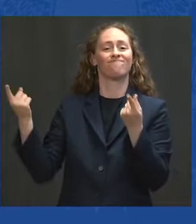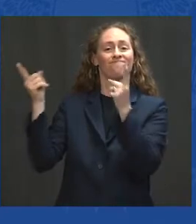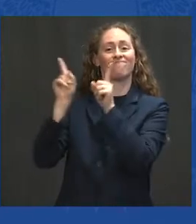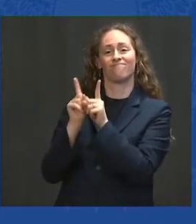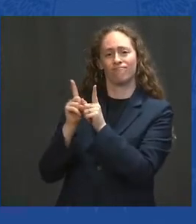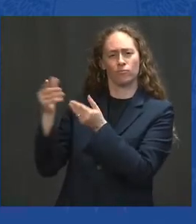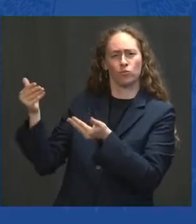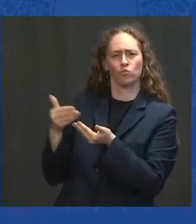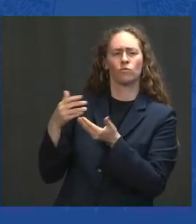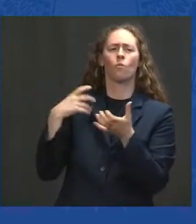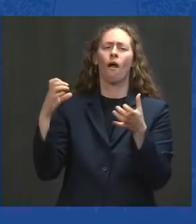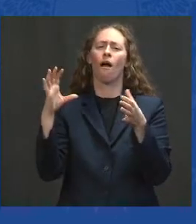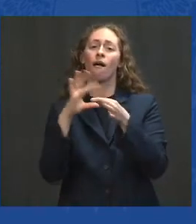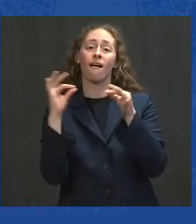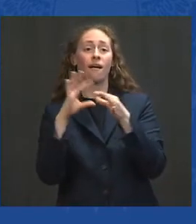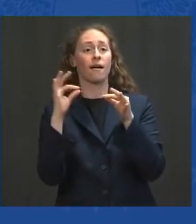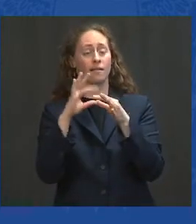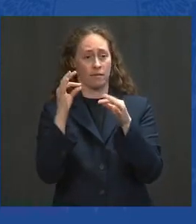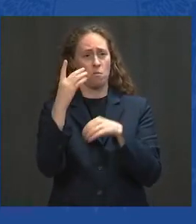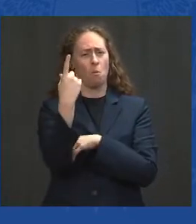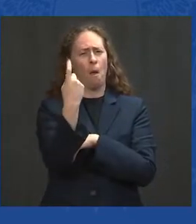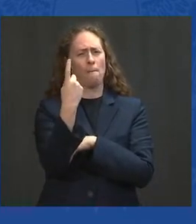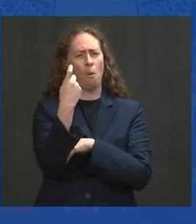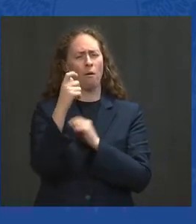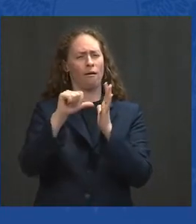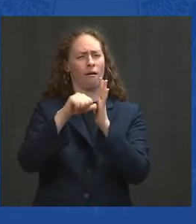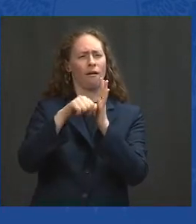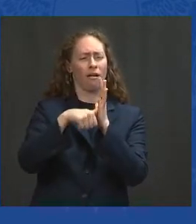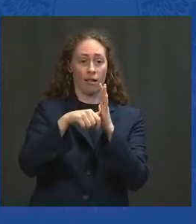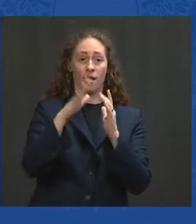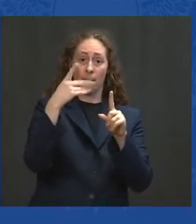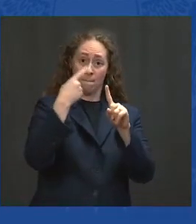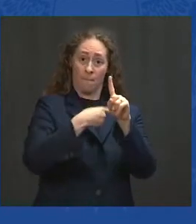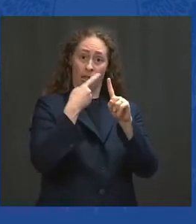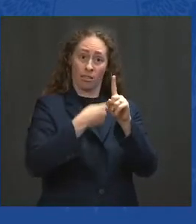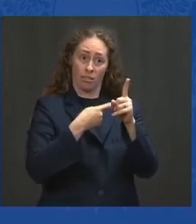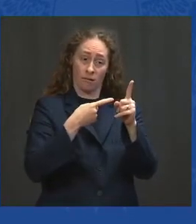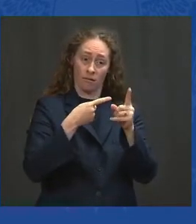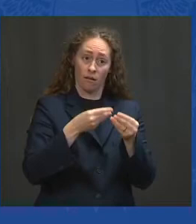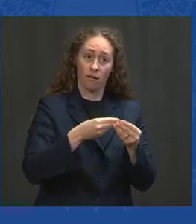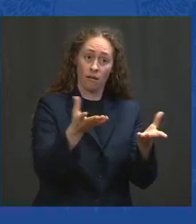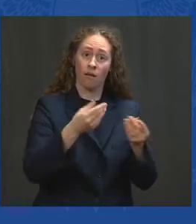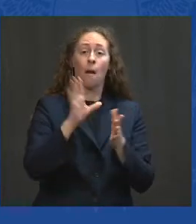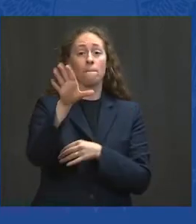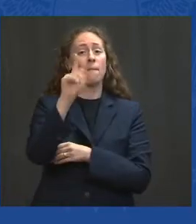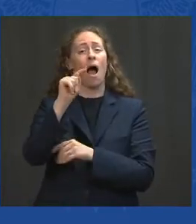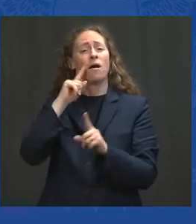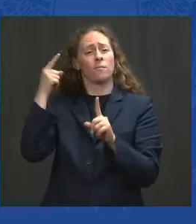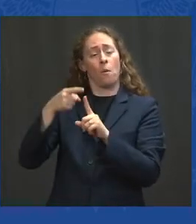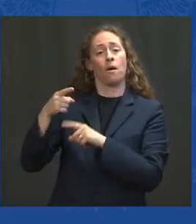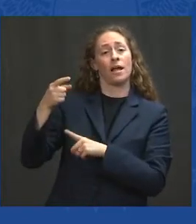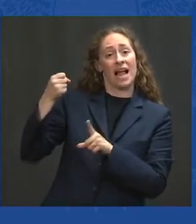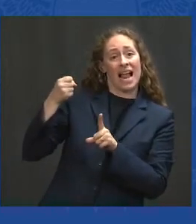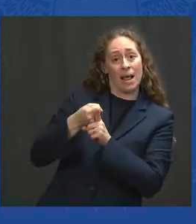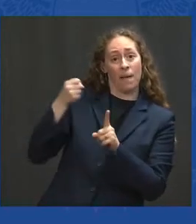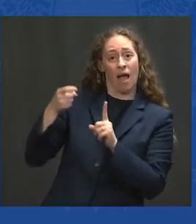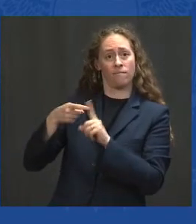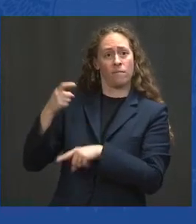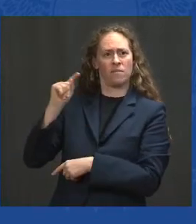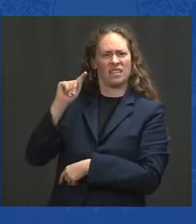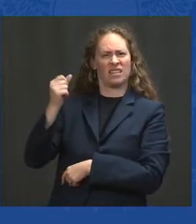The payments may be monthly, but the impact of this child tax credit will undoubtedly be